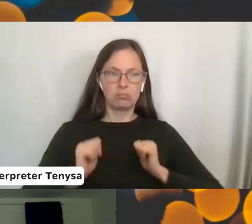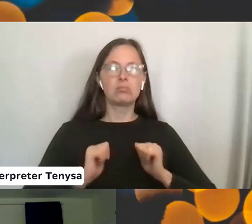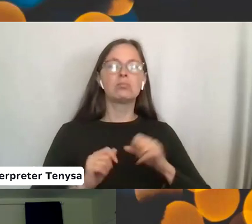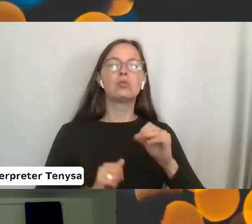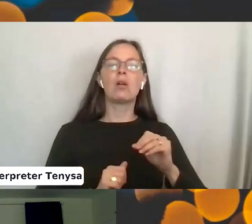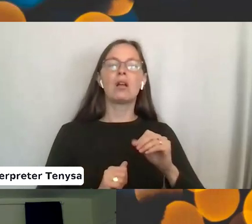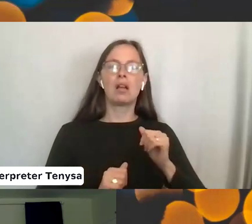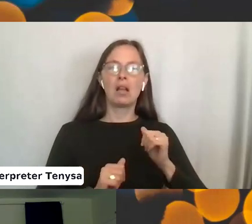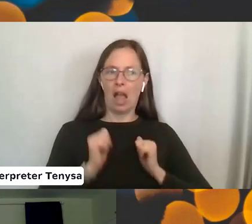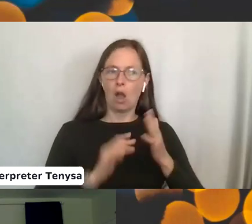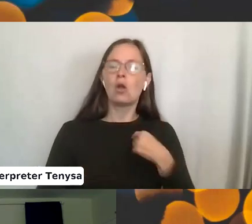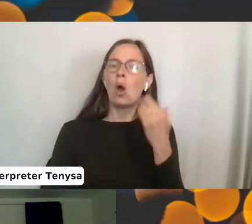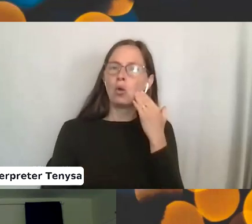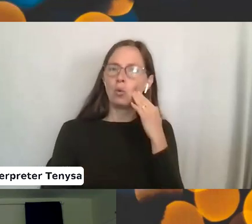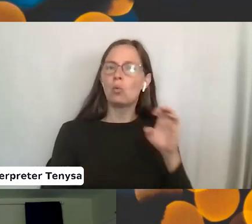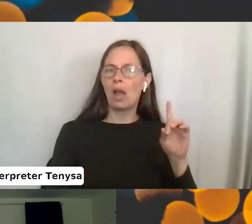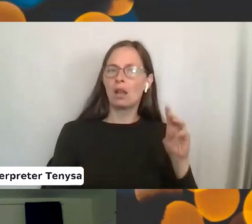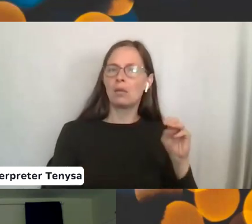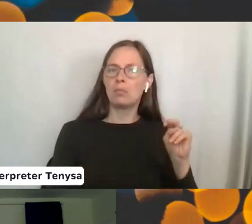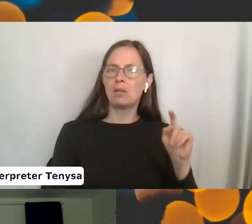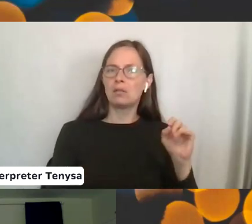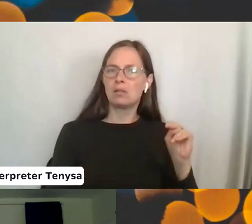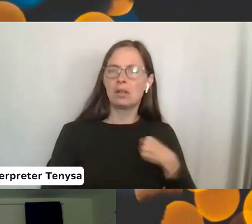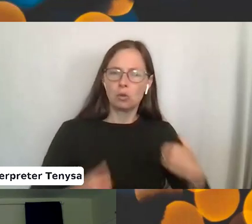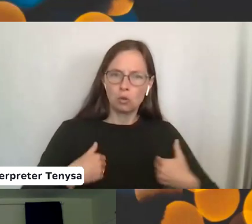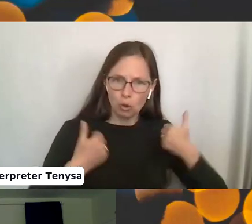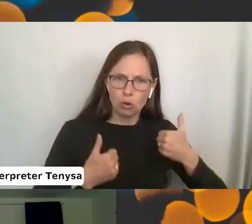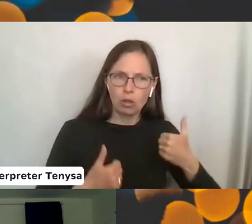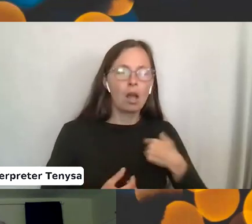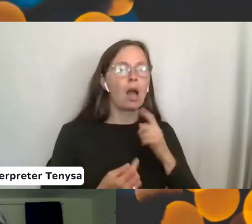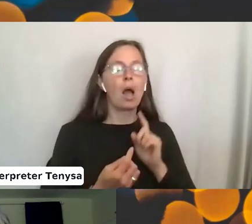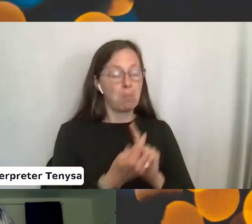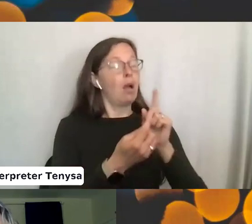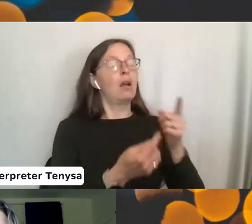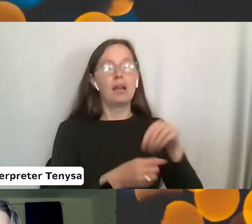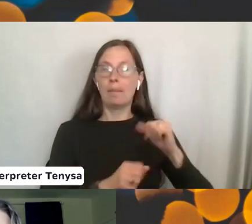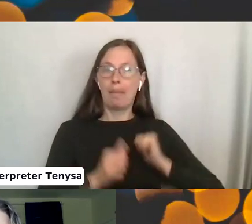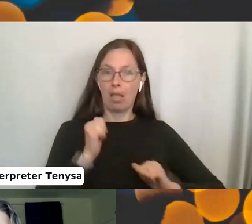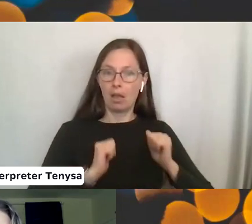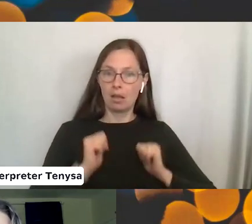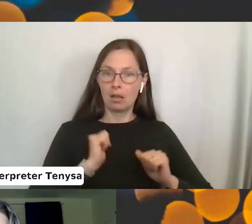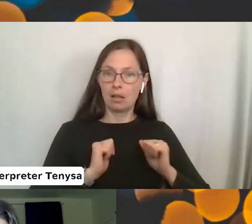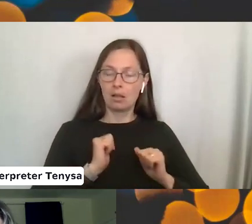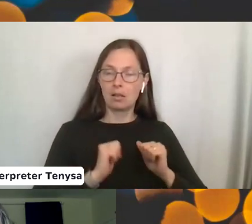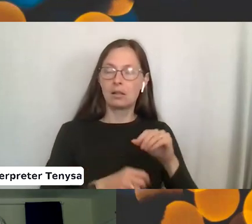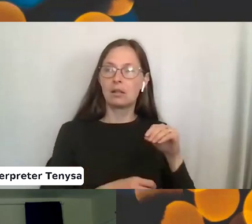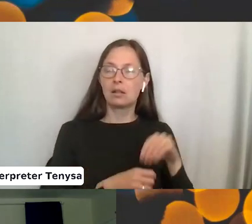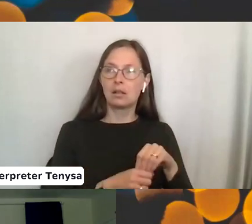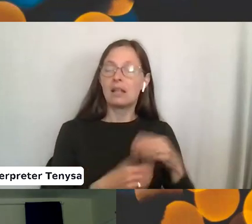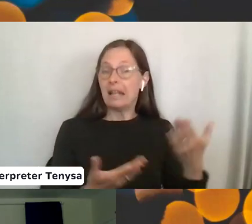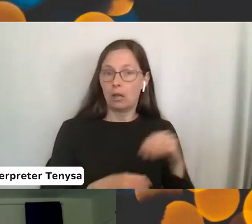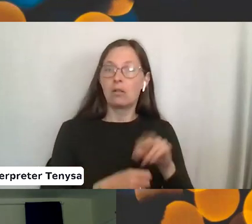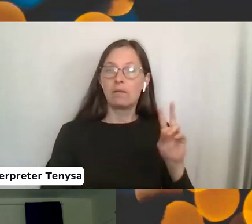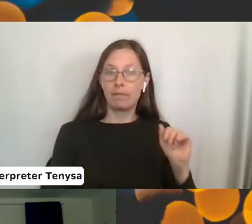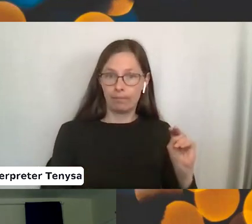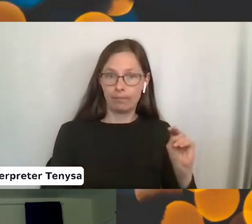and years in Edmonton when I was younger. And then I saw him at a play in here in